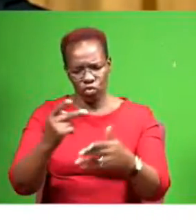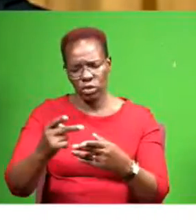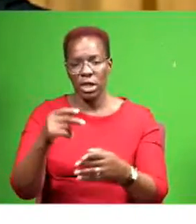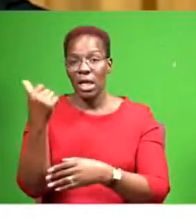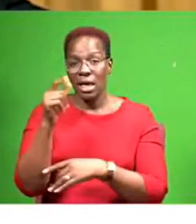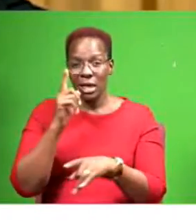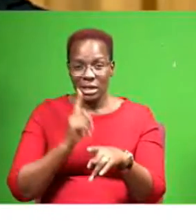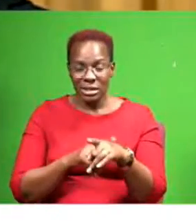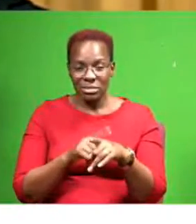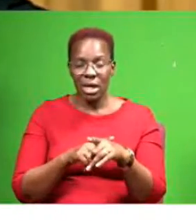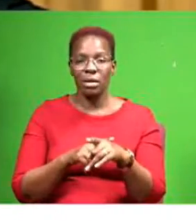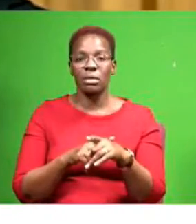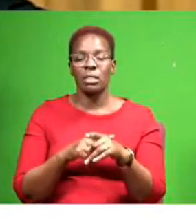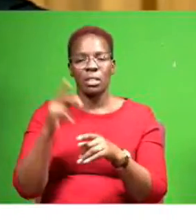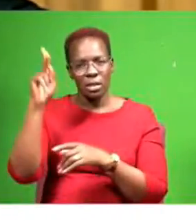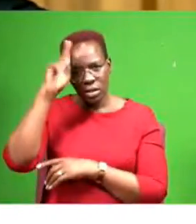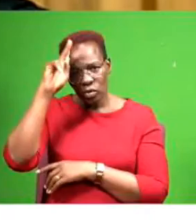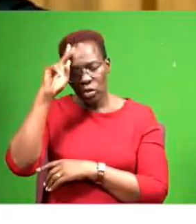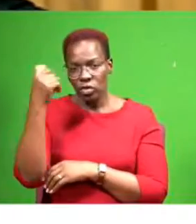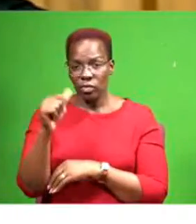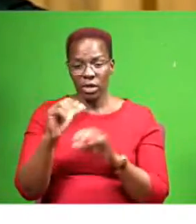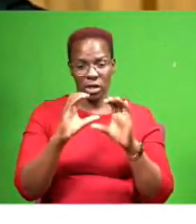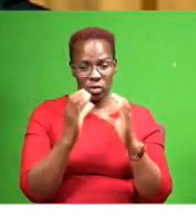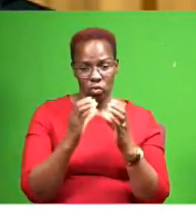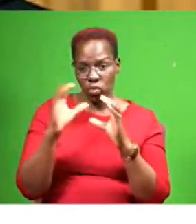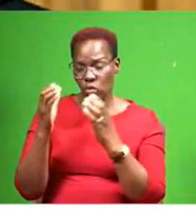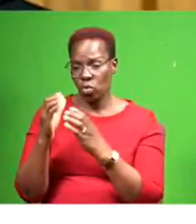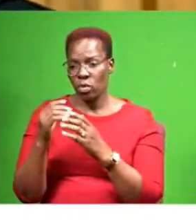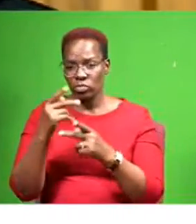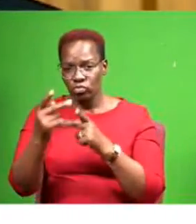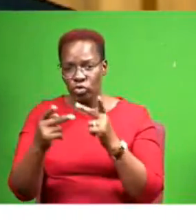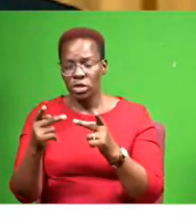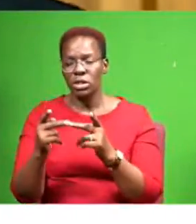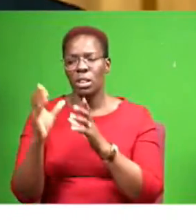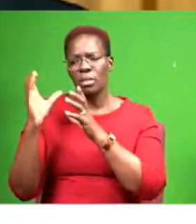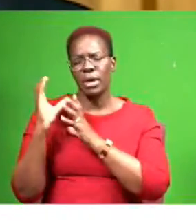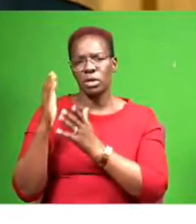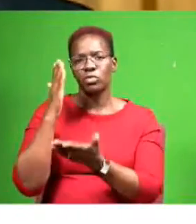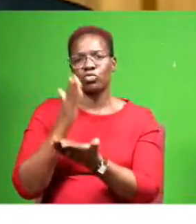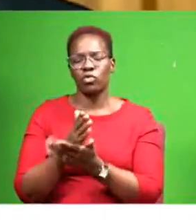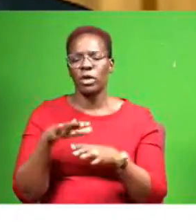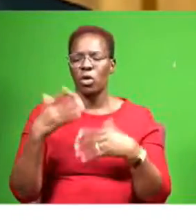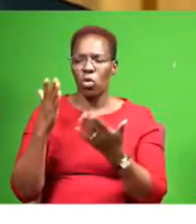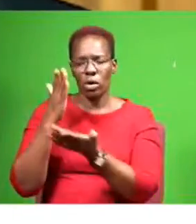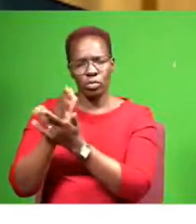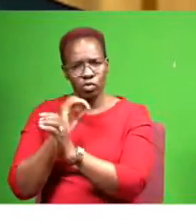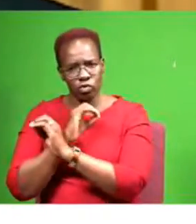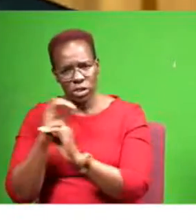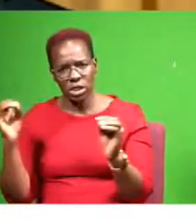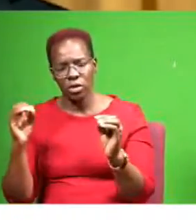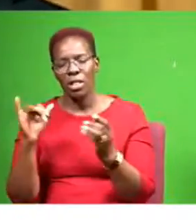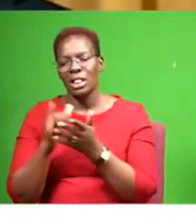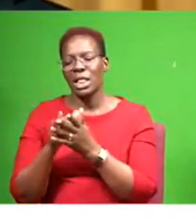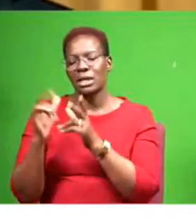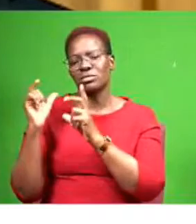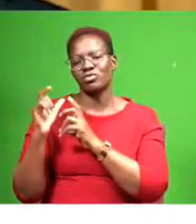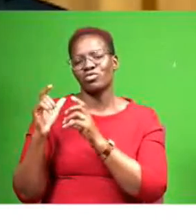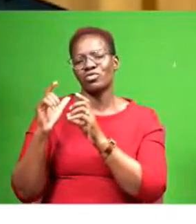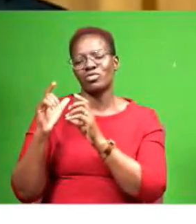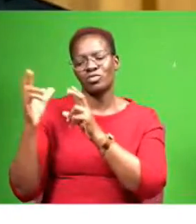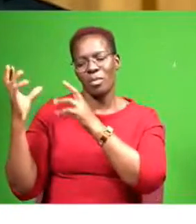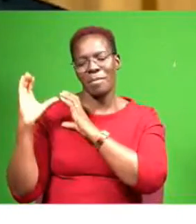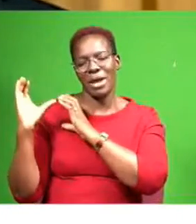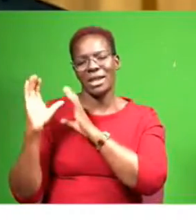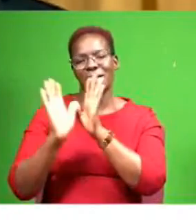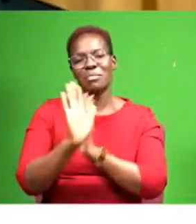fact is especially within the knowledge of any party to those proceedings, the burden of proving or disproving that fact is upon that party. If there